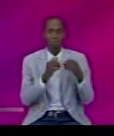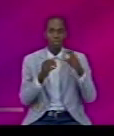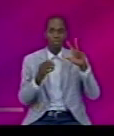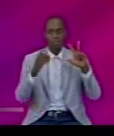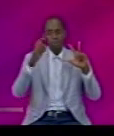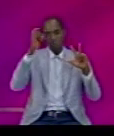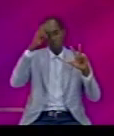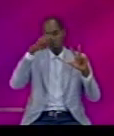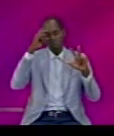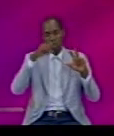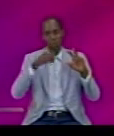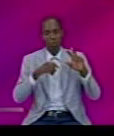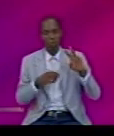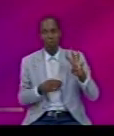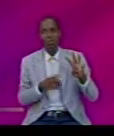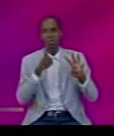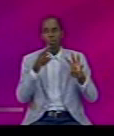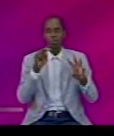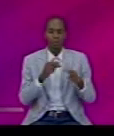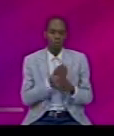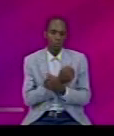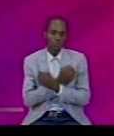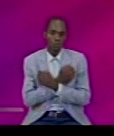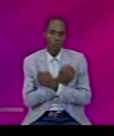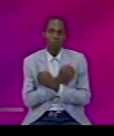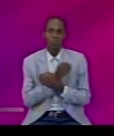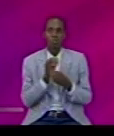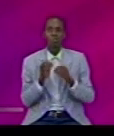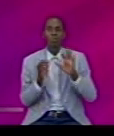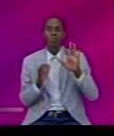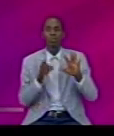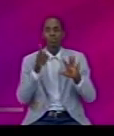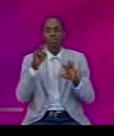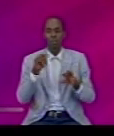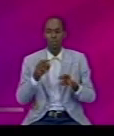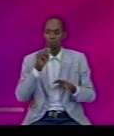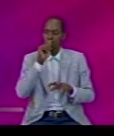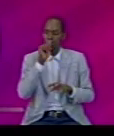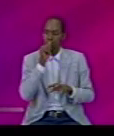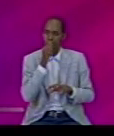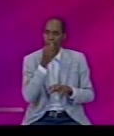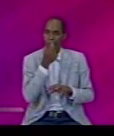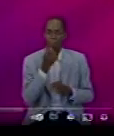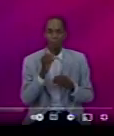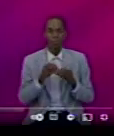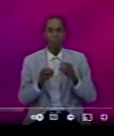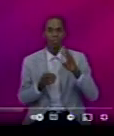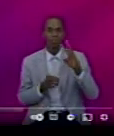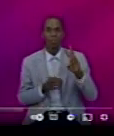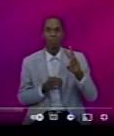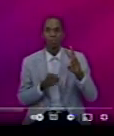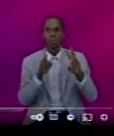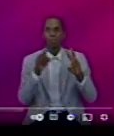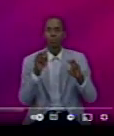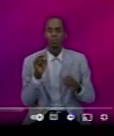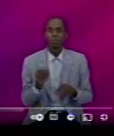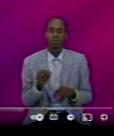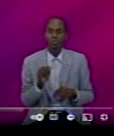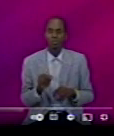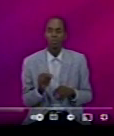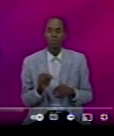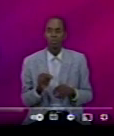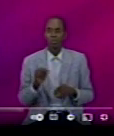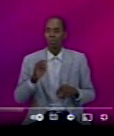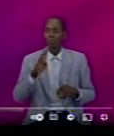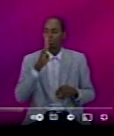wisdom. Number four, you need love. Number five, you need patience. Number six, you need